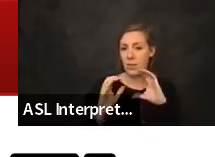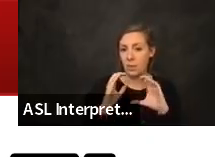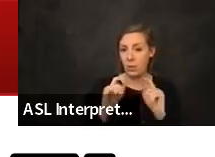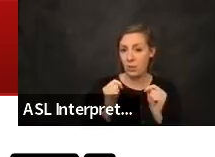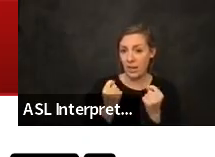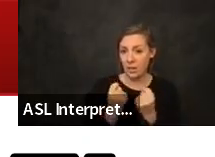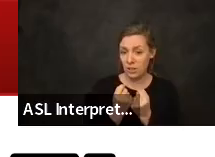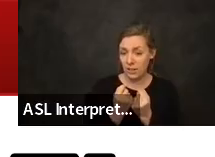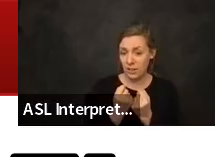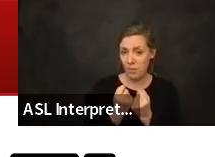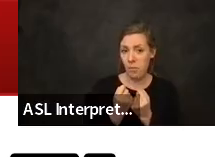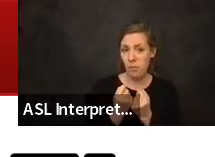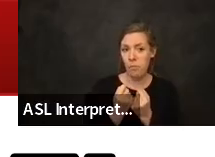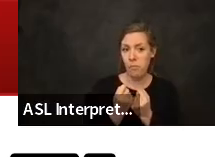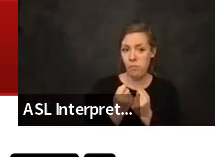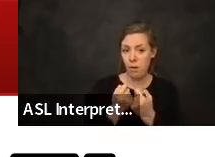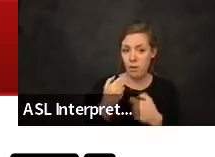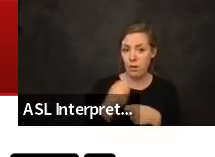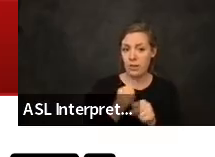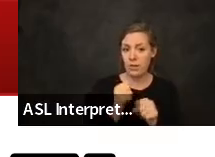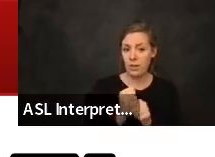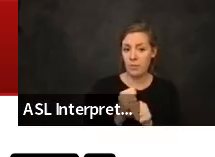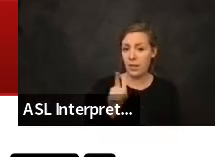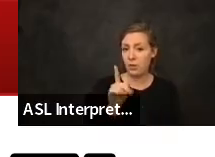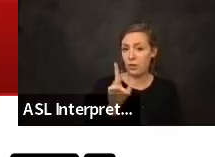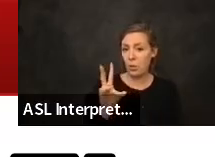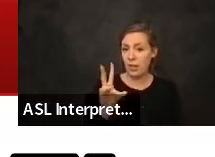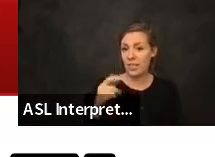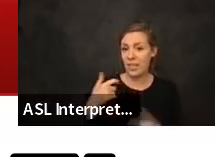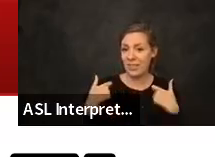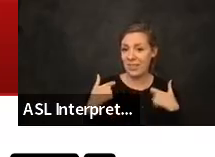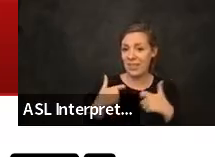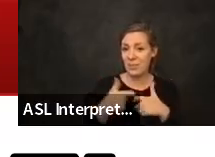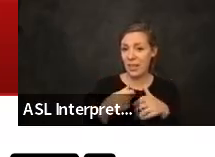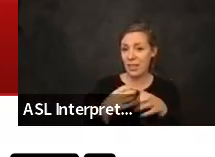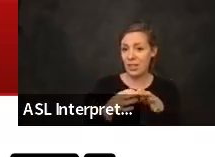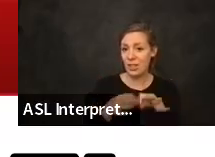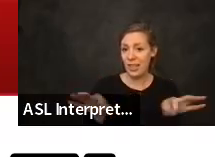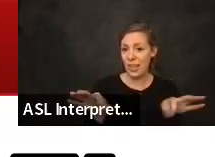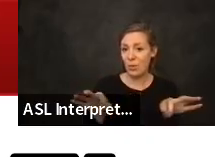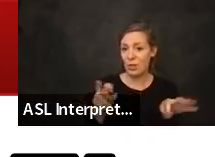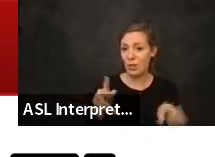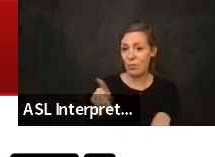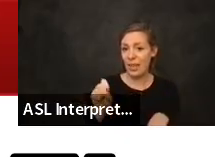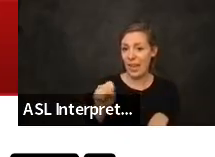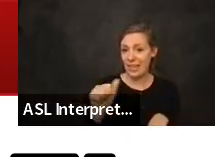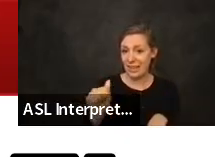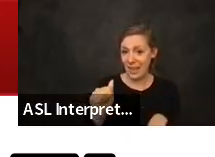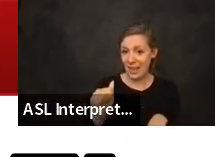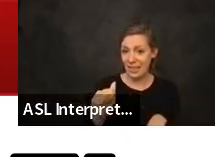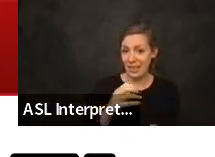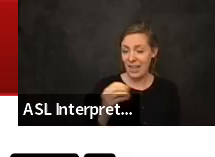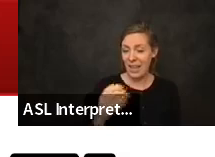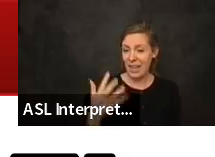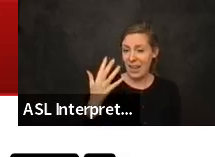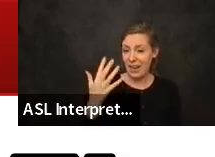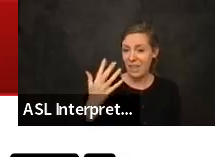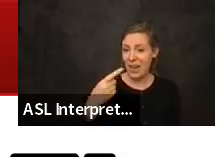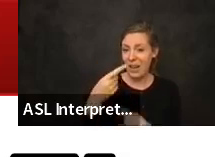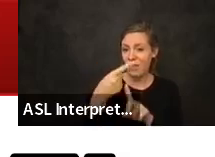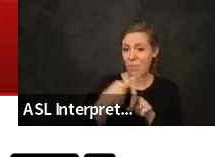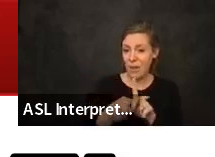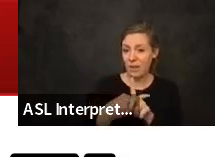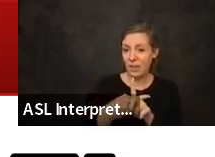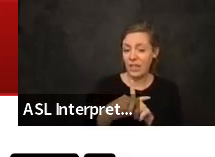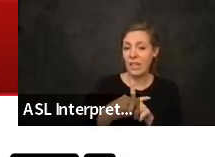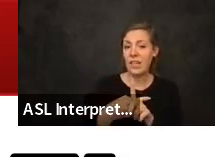produced 27 Spanish language radio public service announcements and 5 monthly Indigenous language